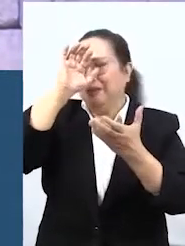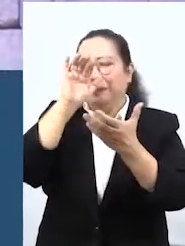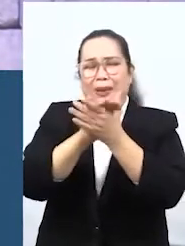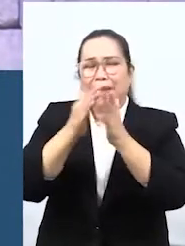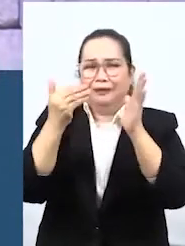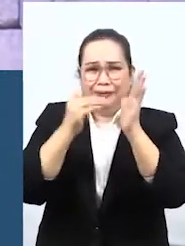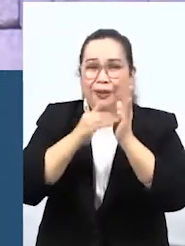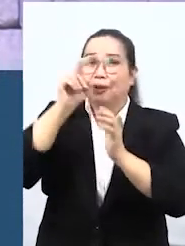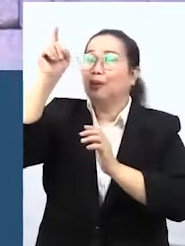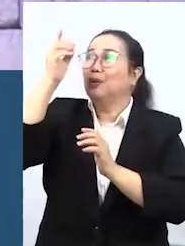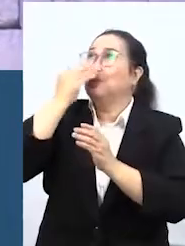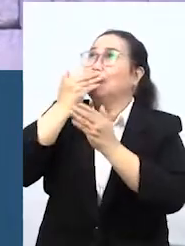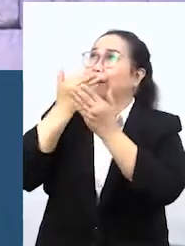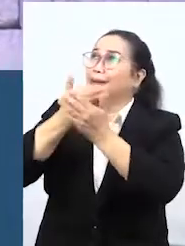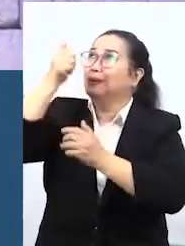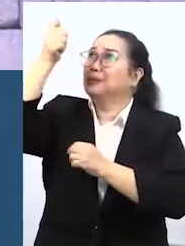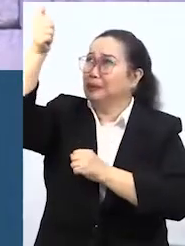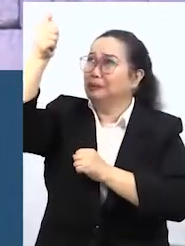Mabuti